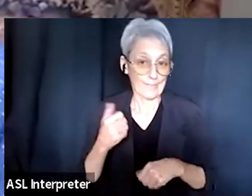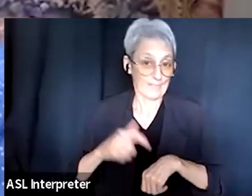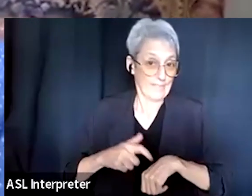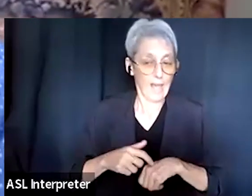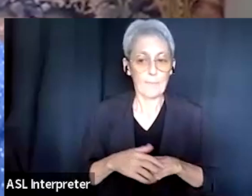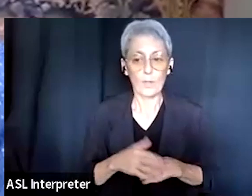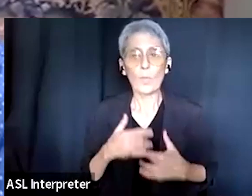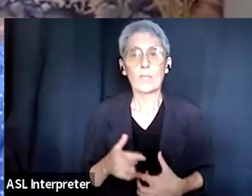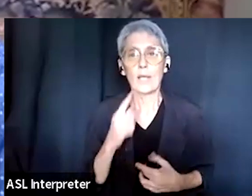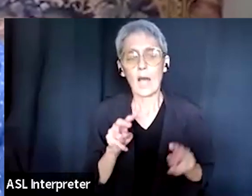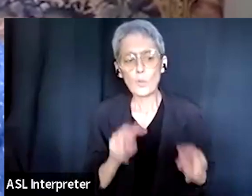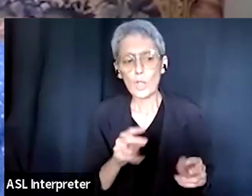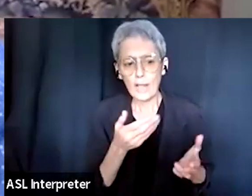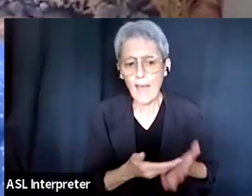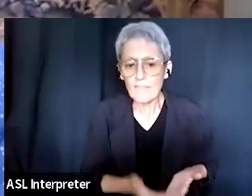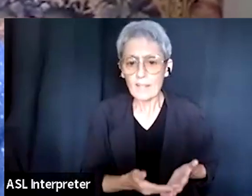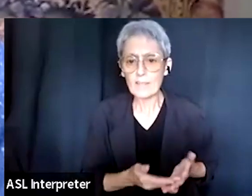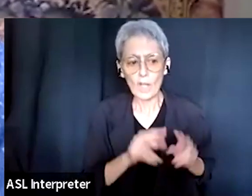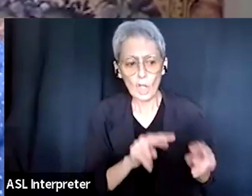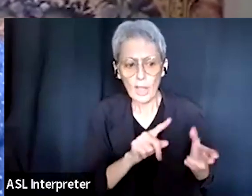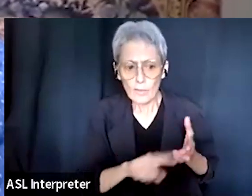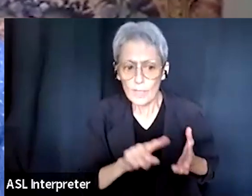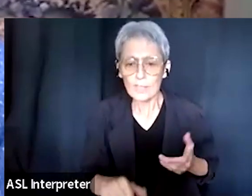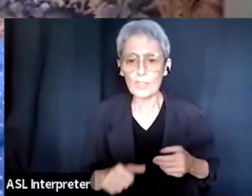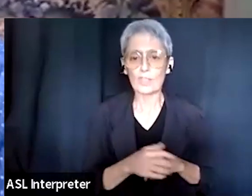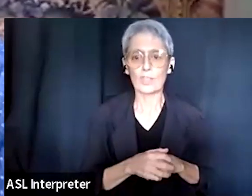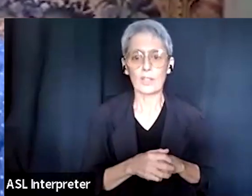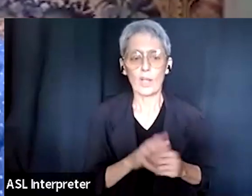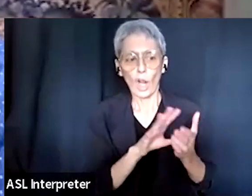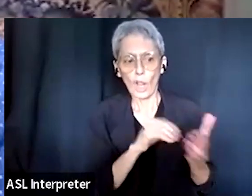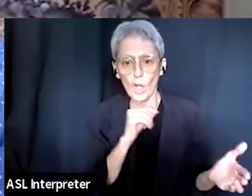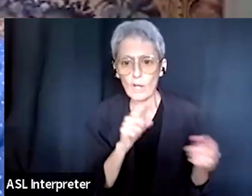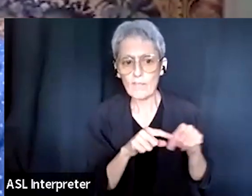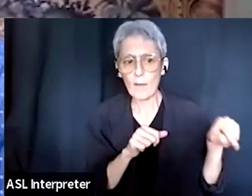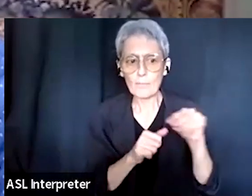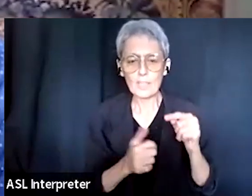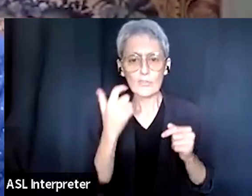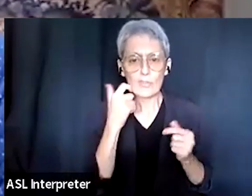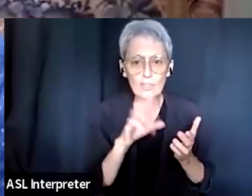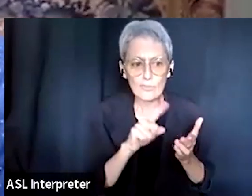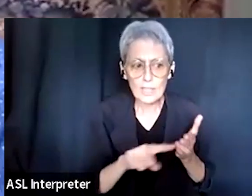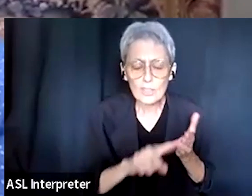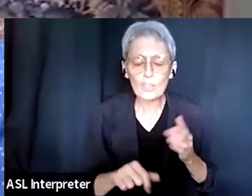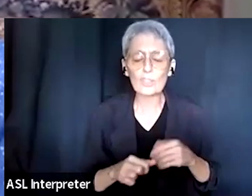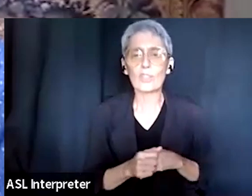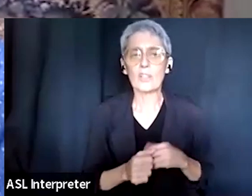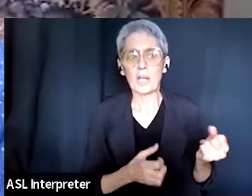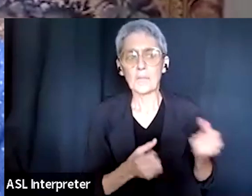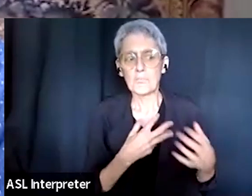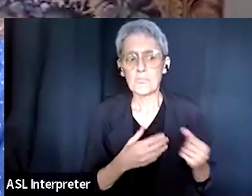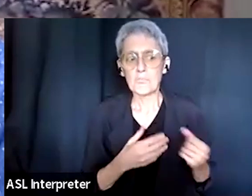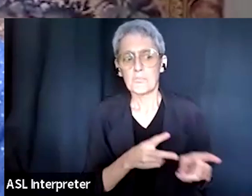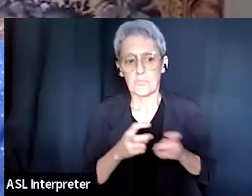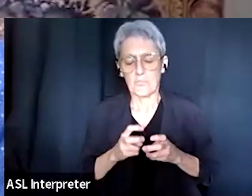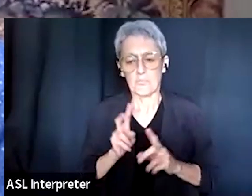look at the research to see how we can learn from what the latest research suggests as we talk about practice.